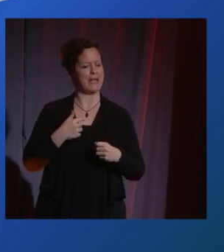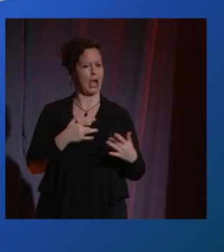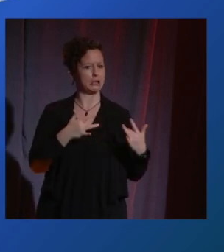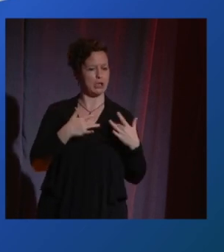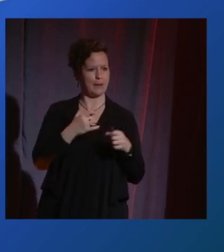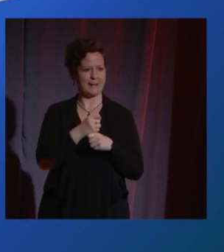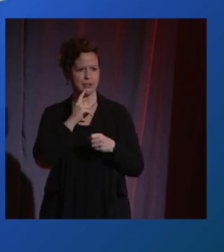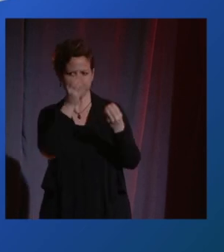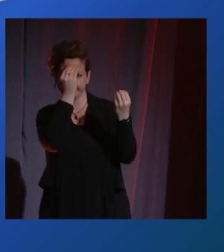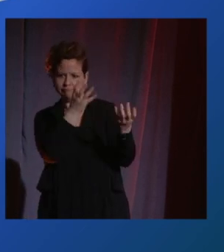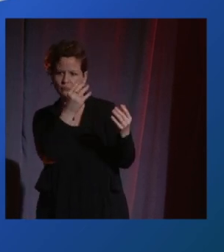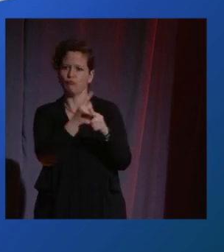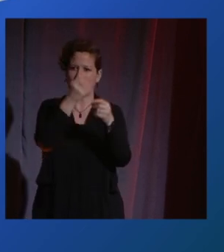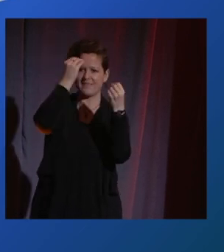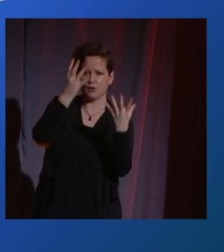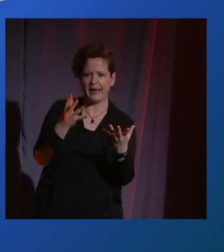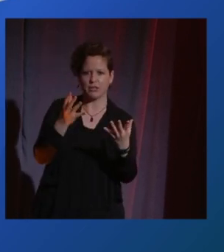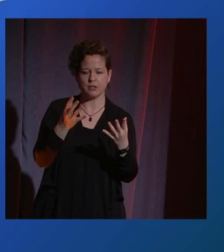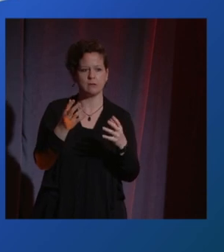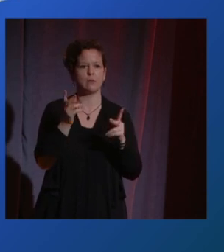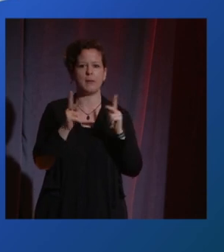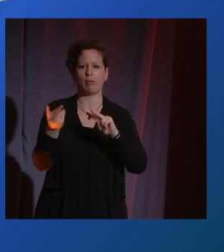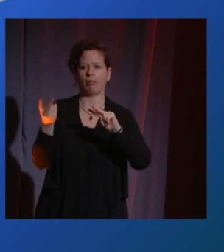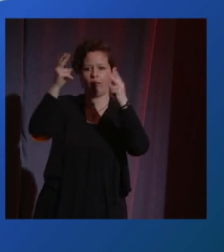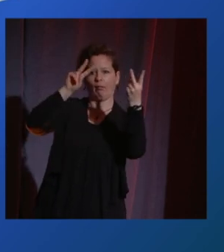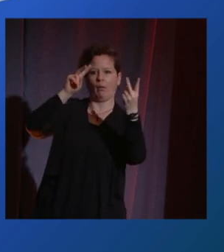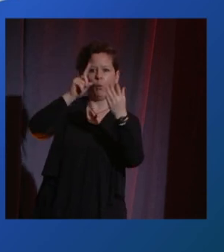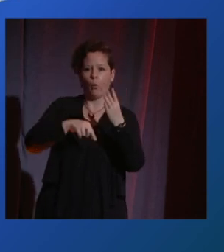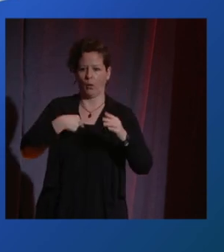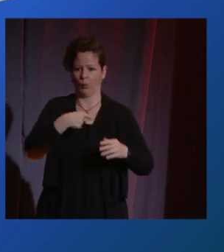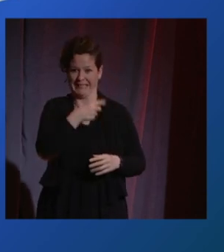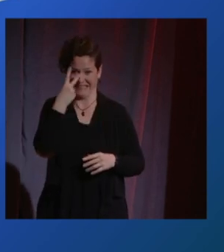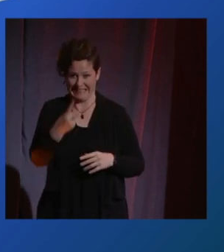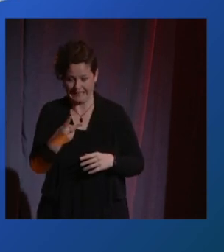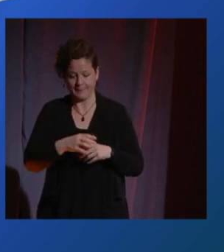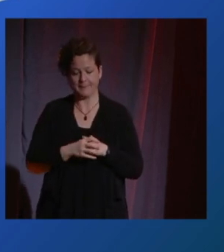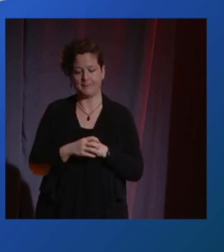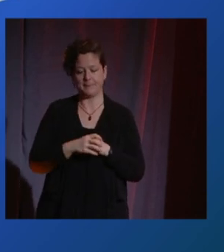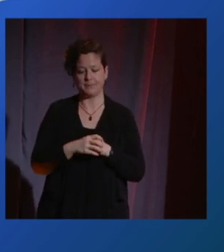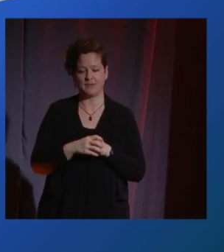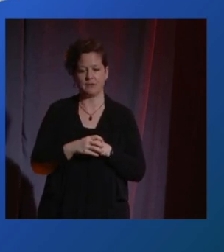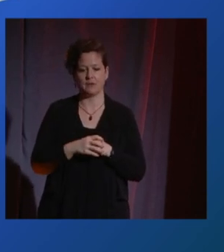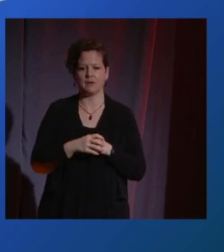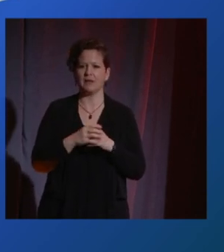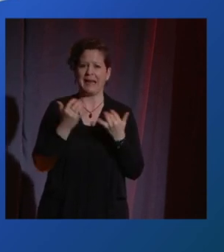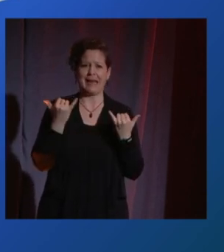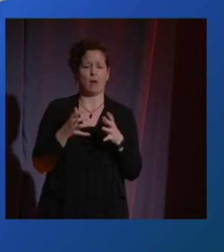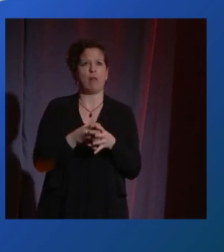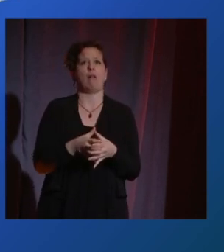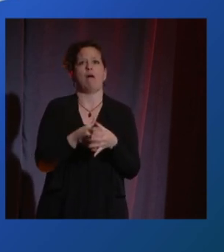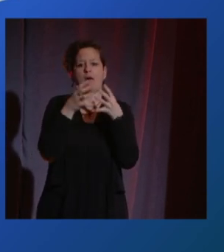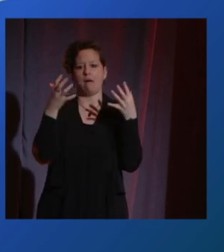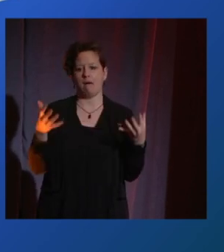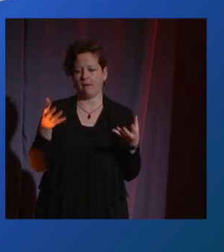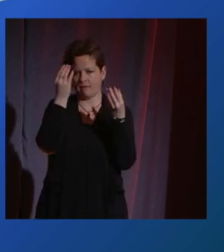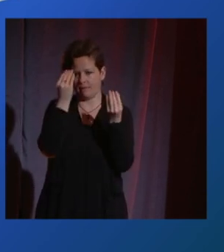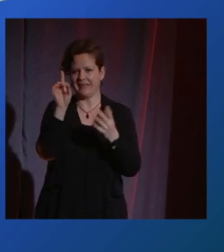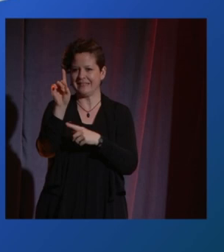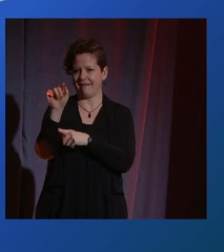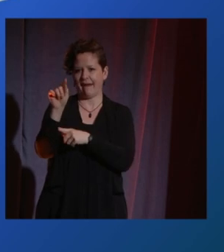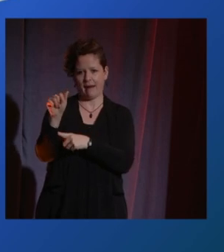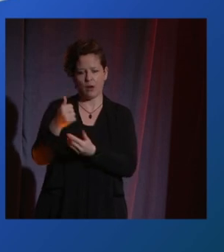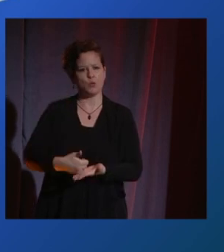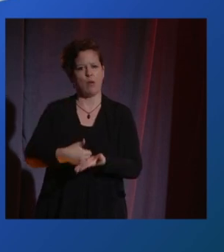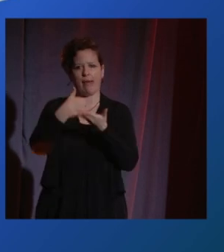on the ground enter now the scale a deluge of data that helps inform